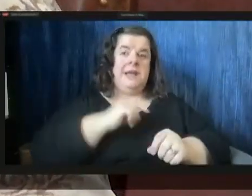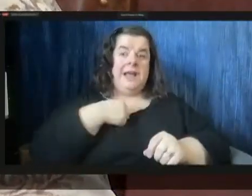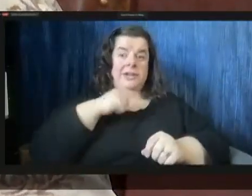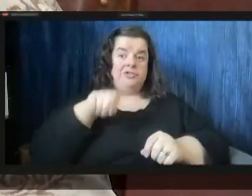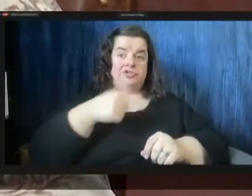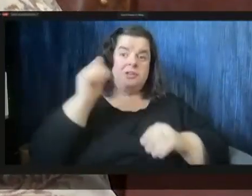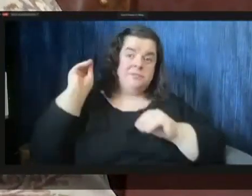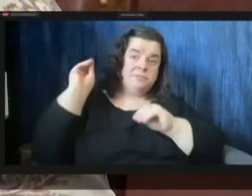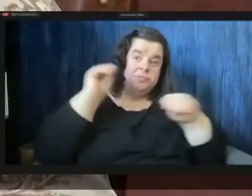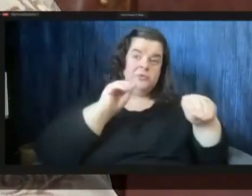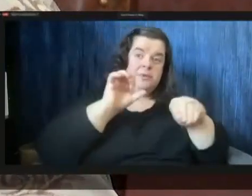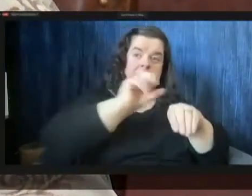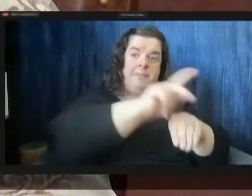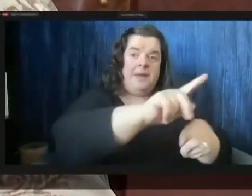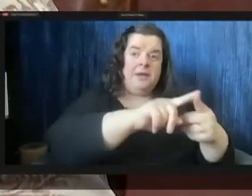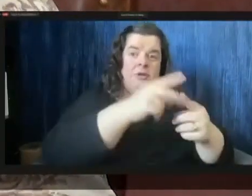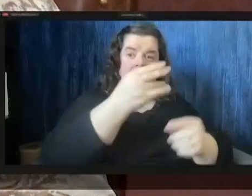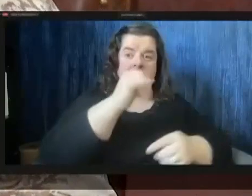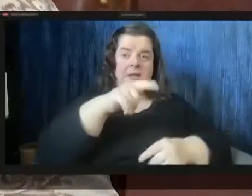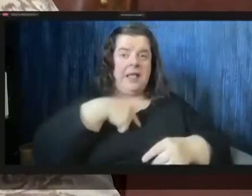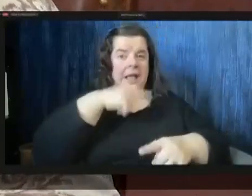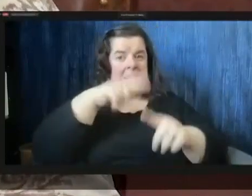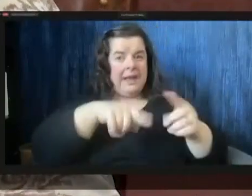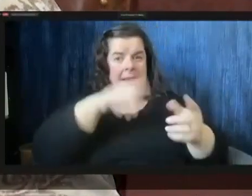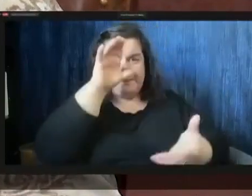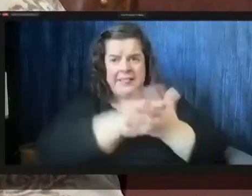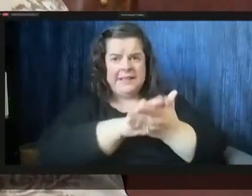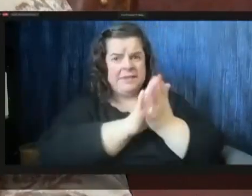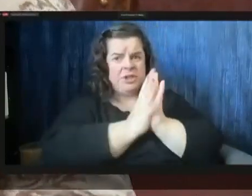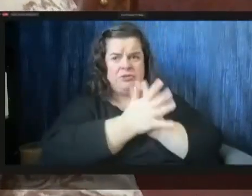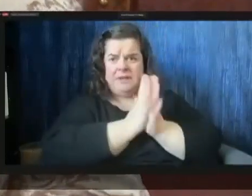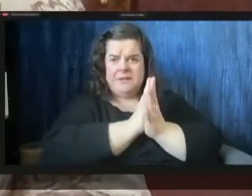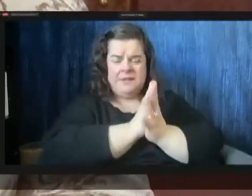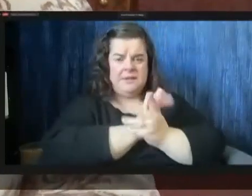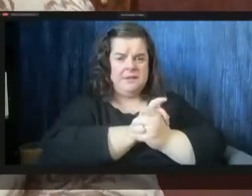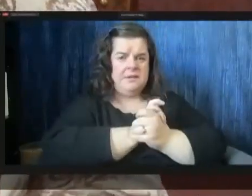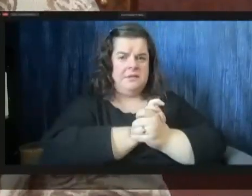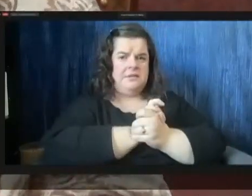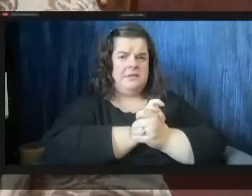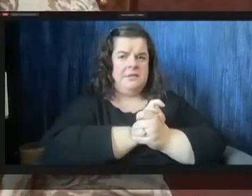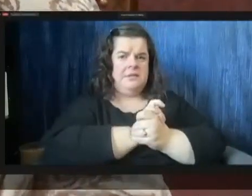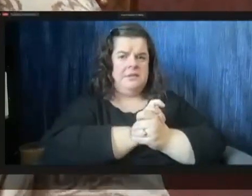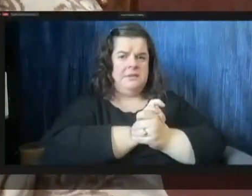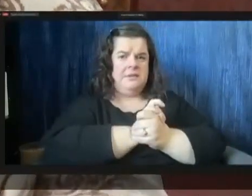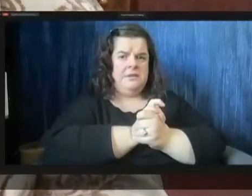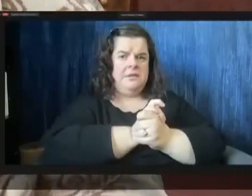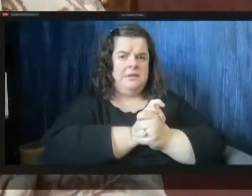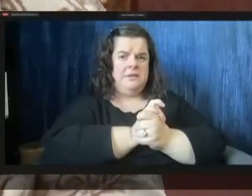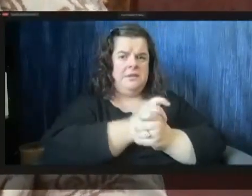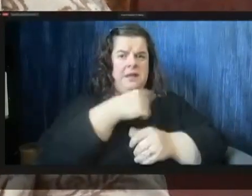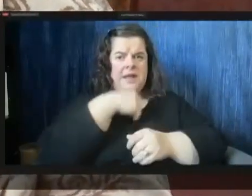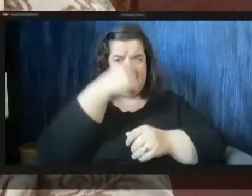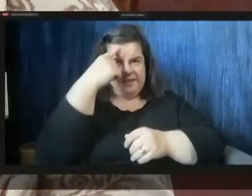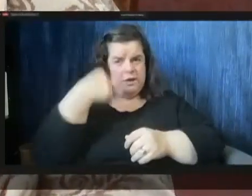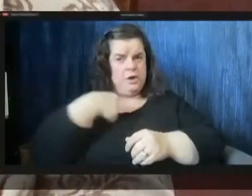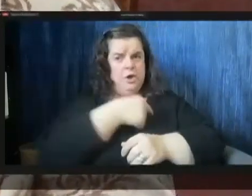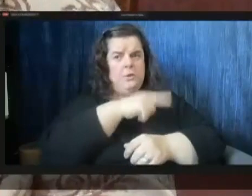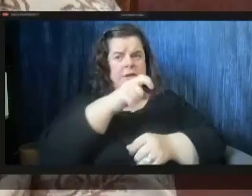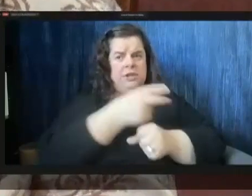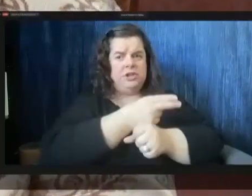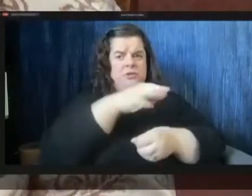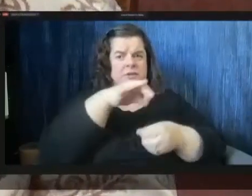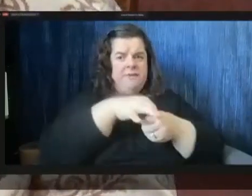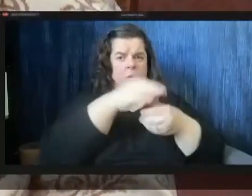It's coming. I can't believe the traffic. You know what I mean? And I just think that we need to use the voters list, especially